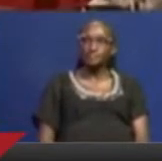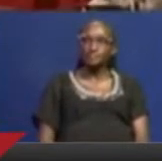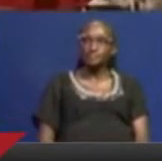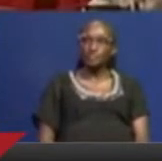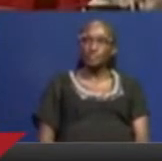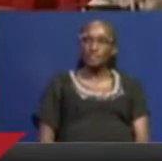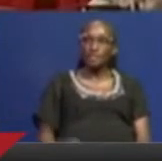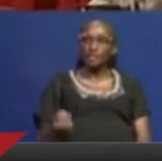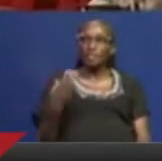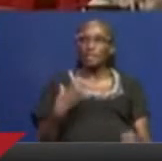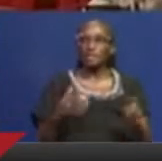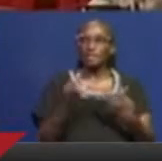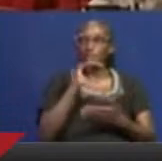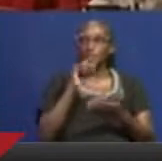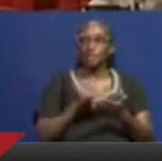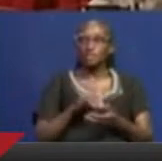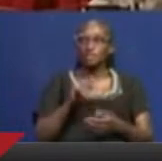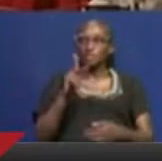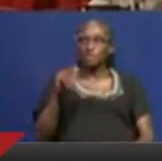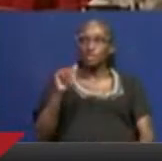Baringo Central, Joshua Kandie.